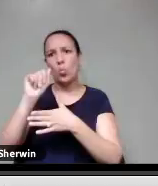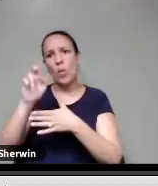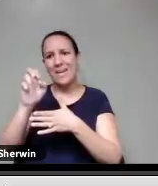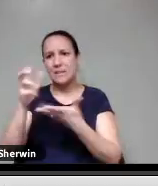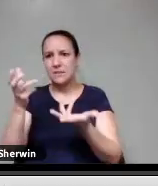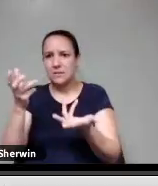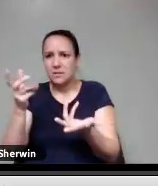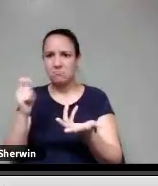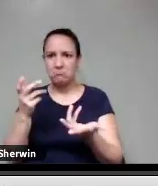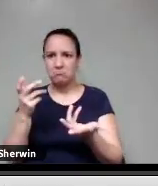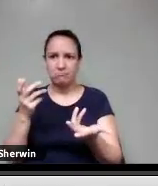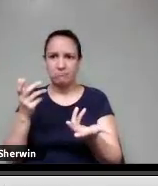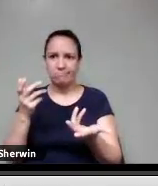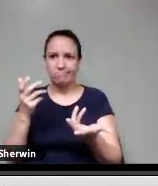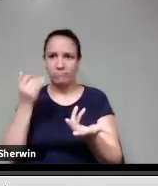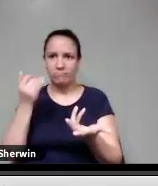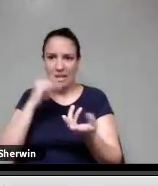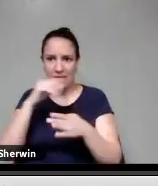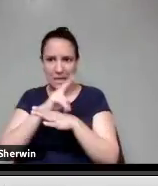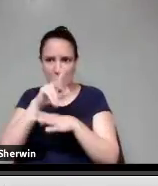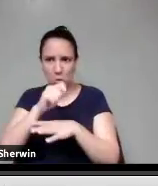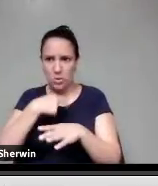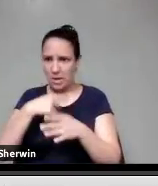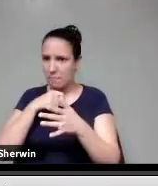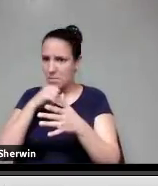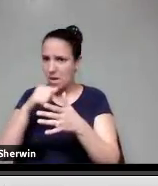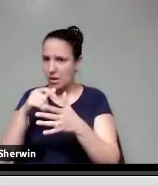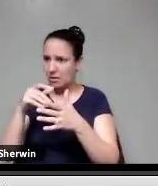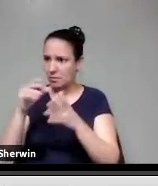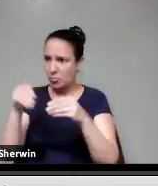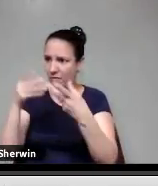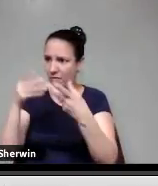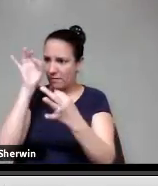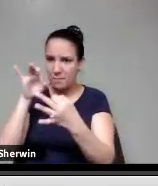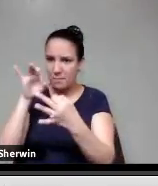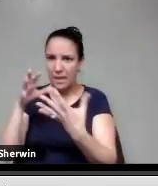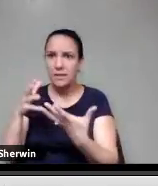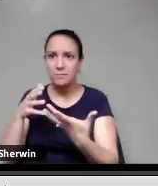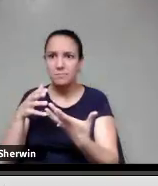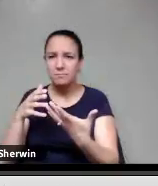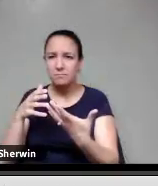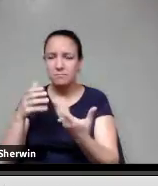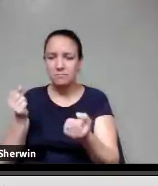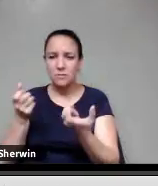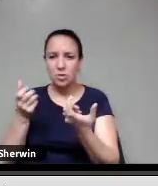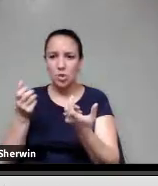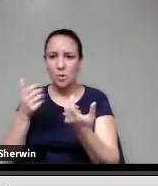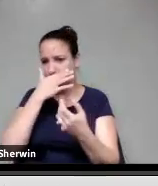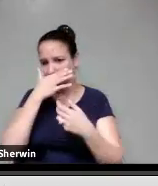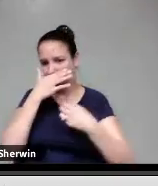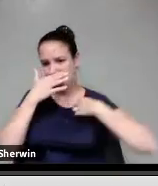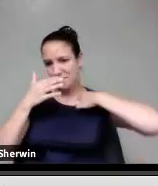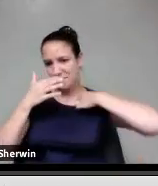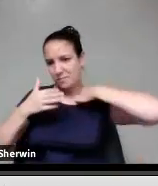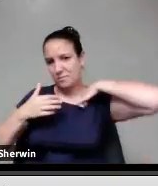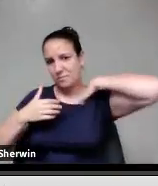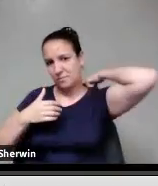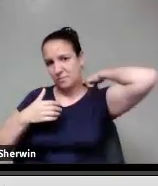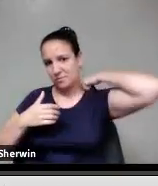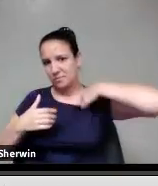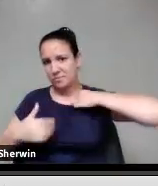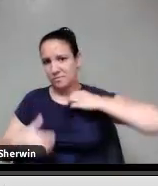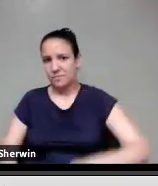non-wordy, non-library-ease survey, give it to somebody outside the library that maybe knows